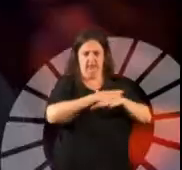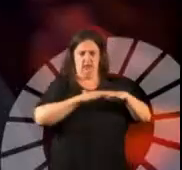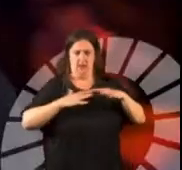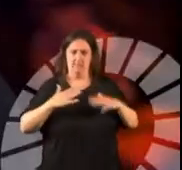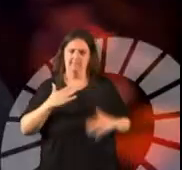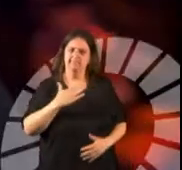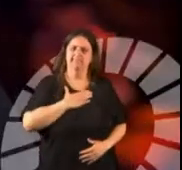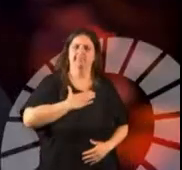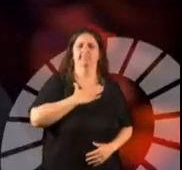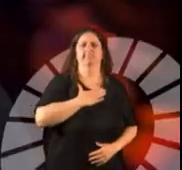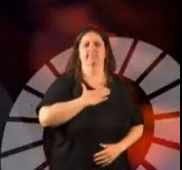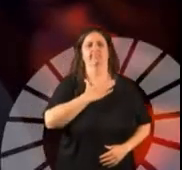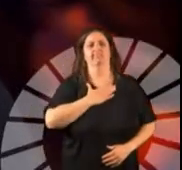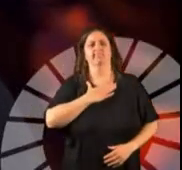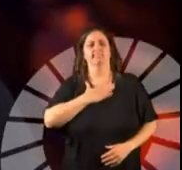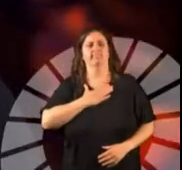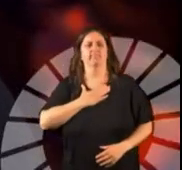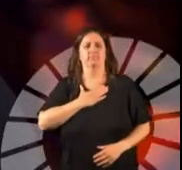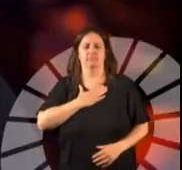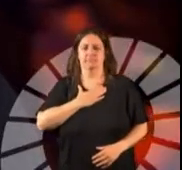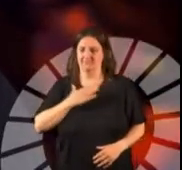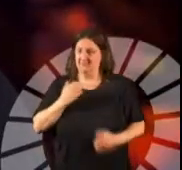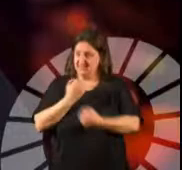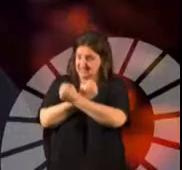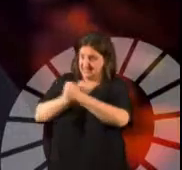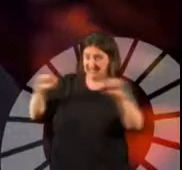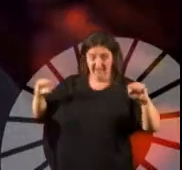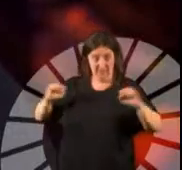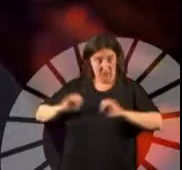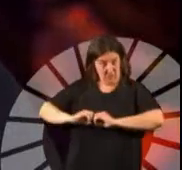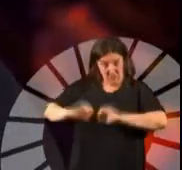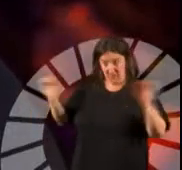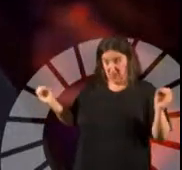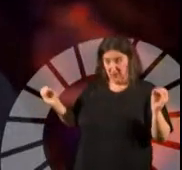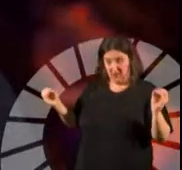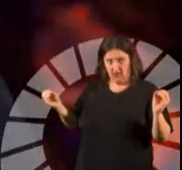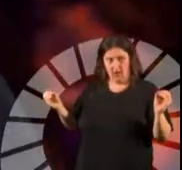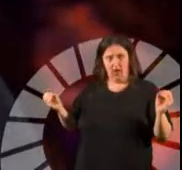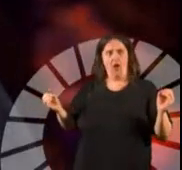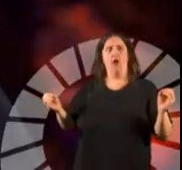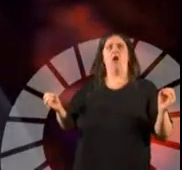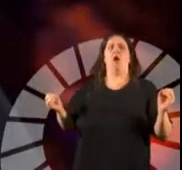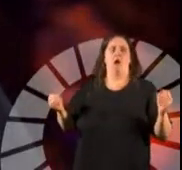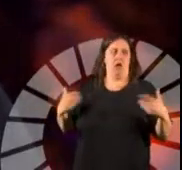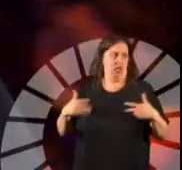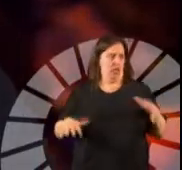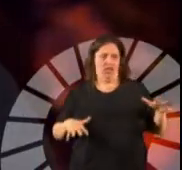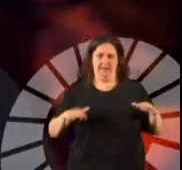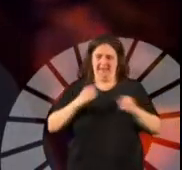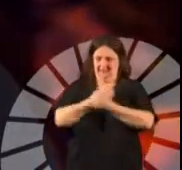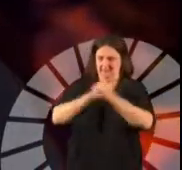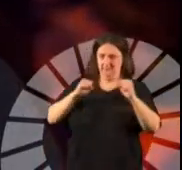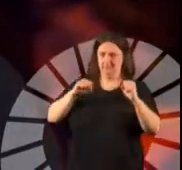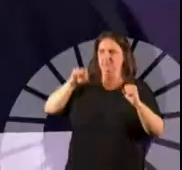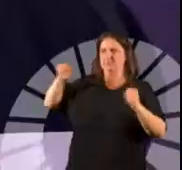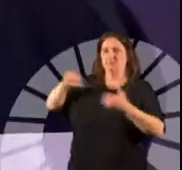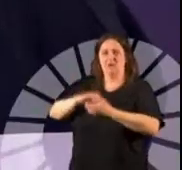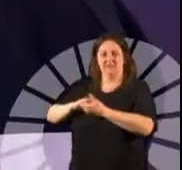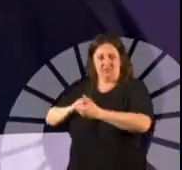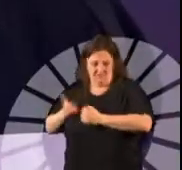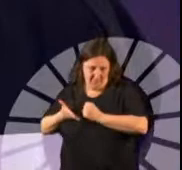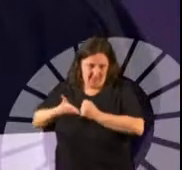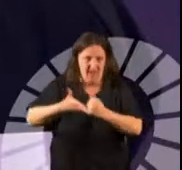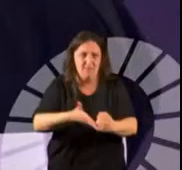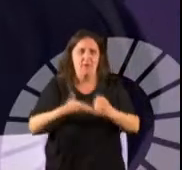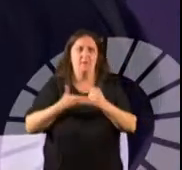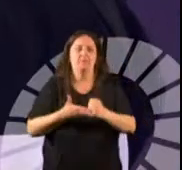of the harm that's been carried by underdevelopment. And we left so much to the caritative societies. And my father and